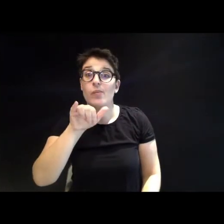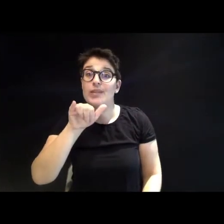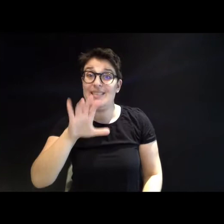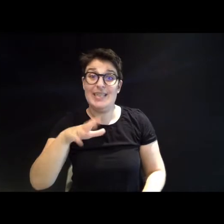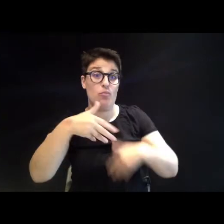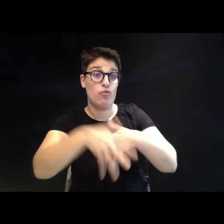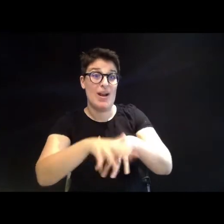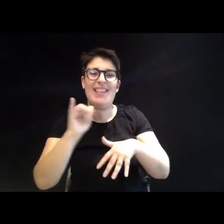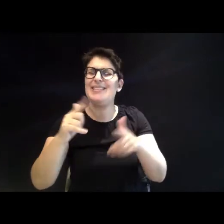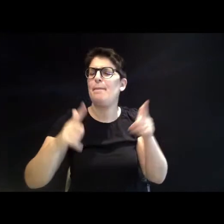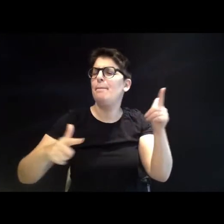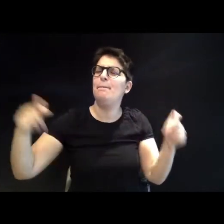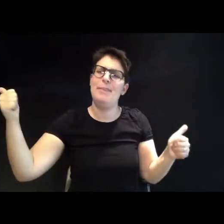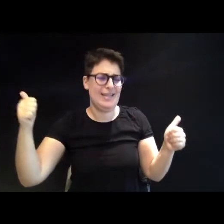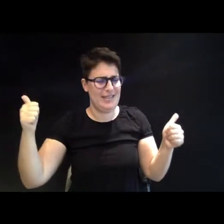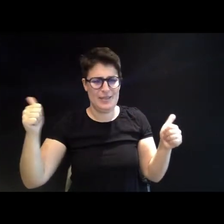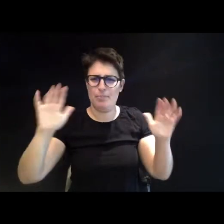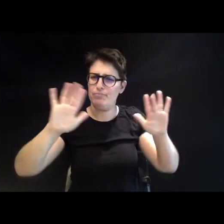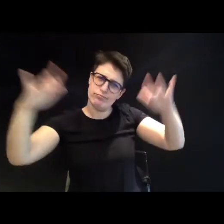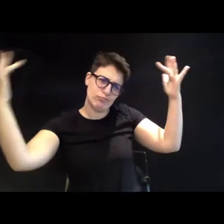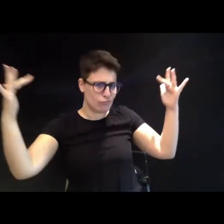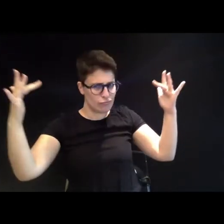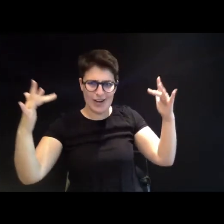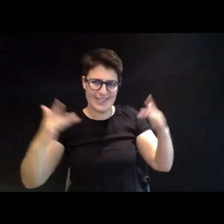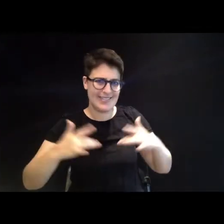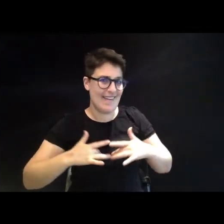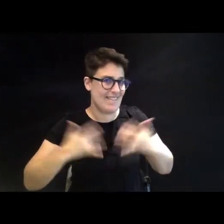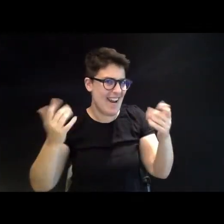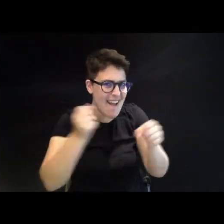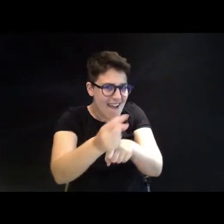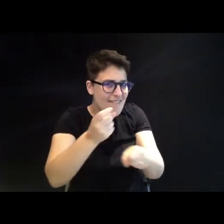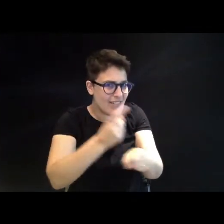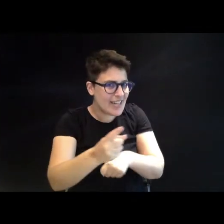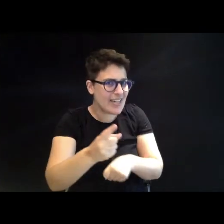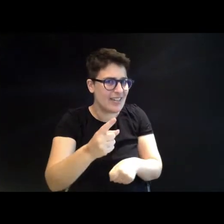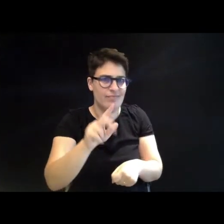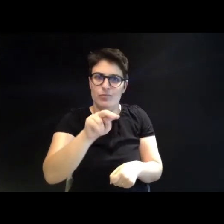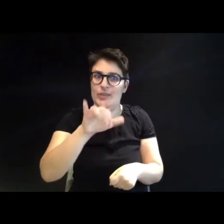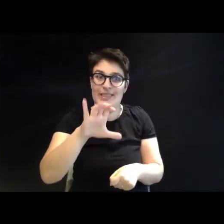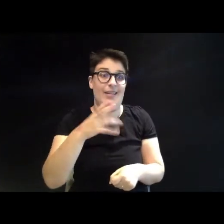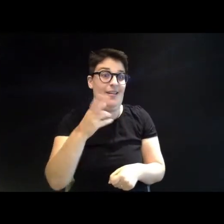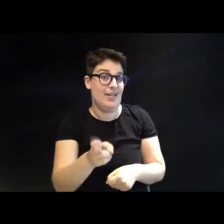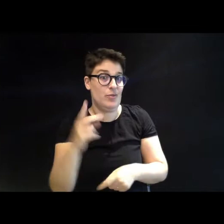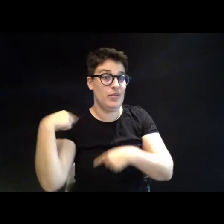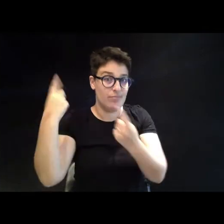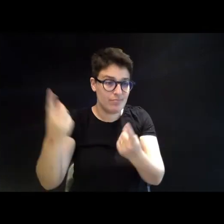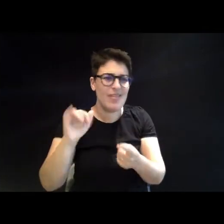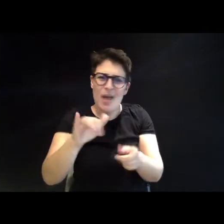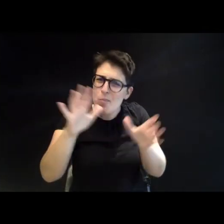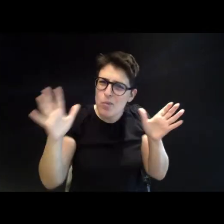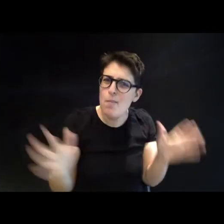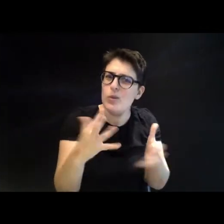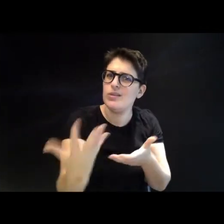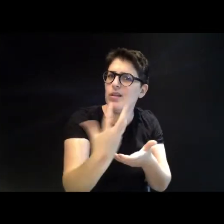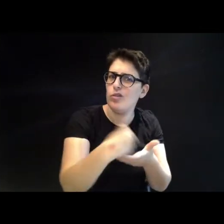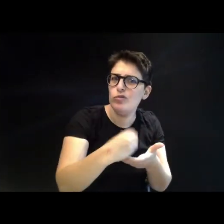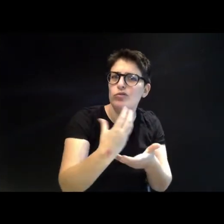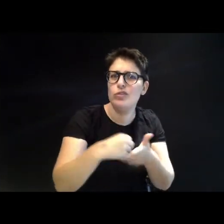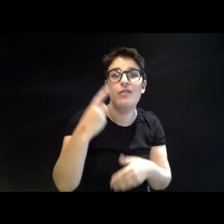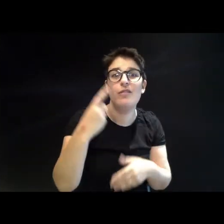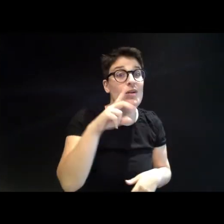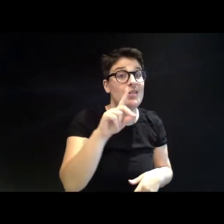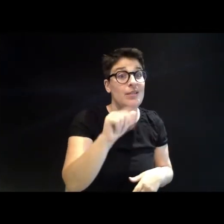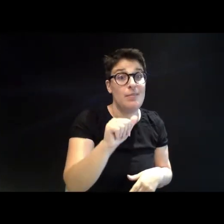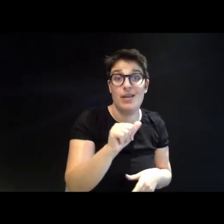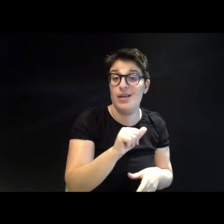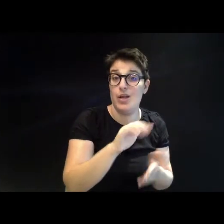brightest annual event in New York City history. It raises awareness, increases visibility, and promotes inclusion for the disability community.